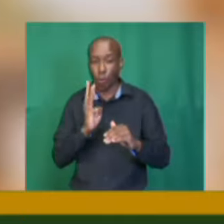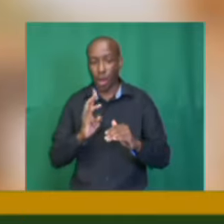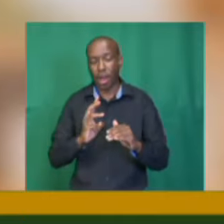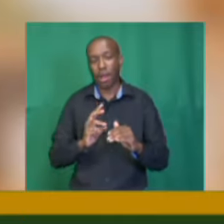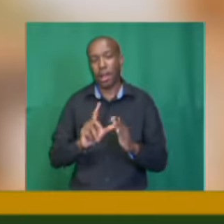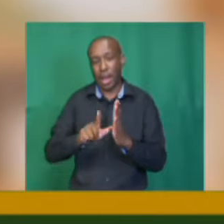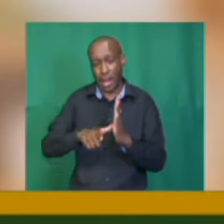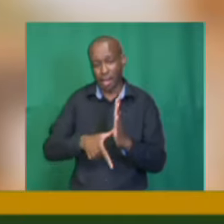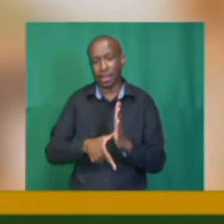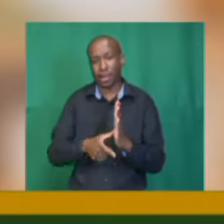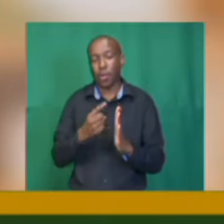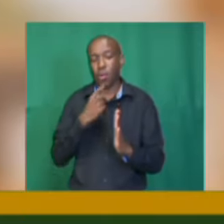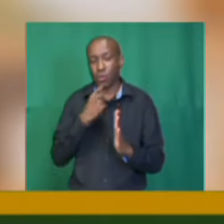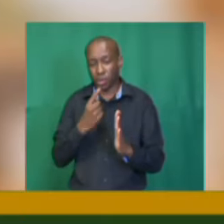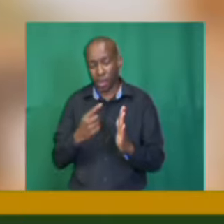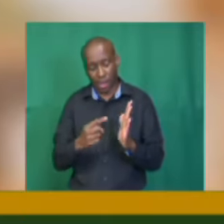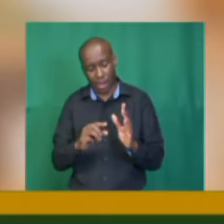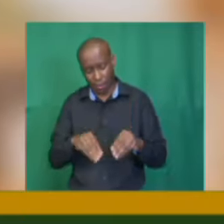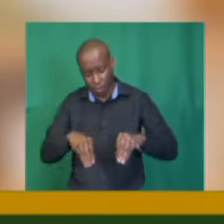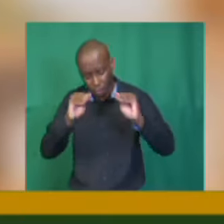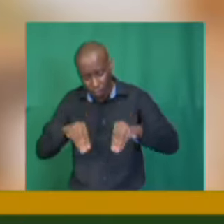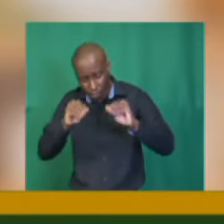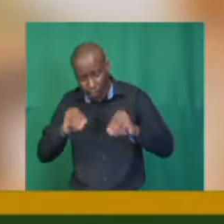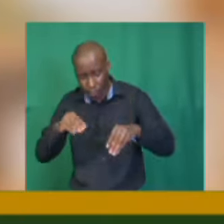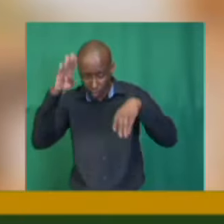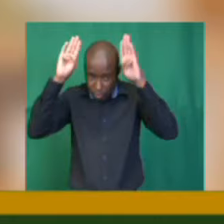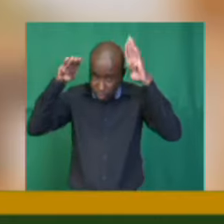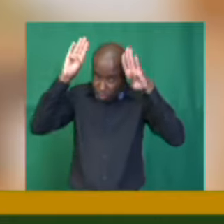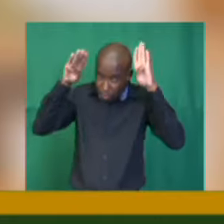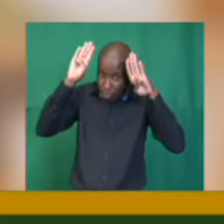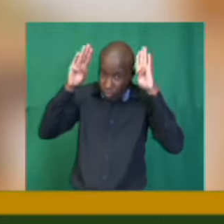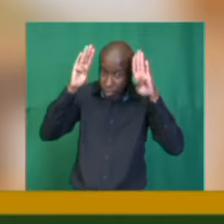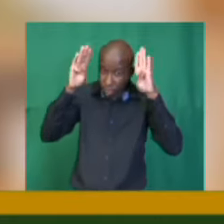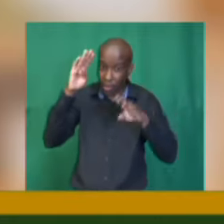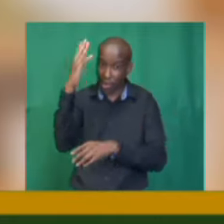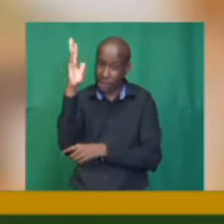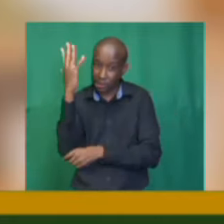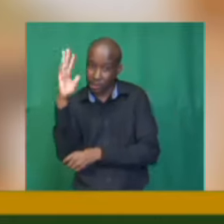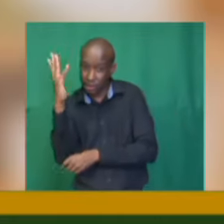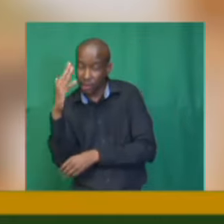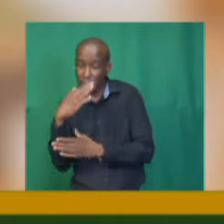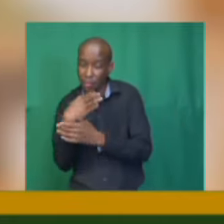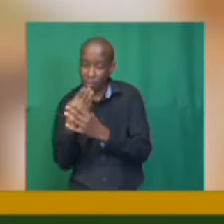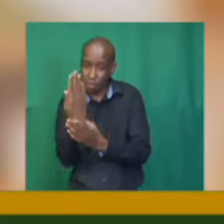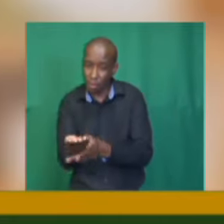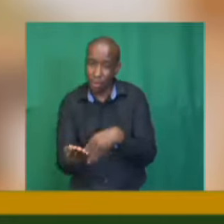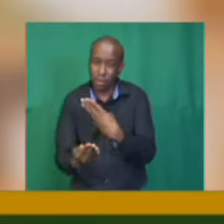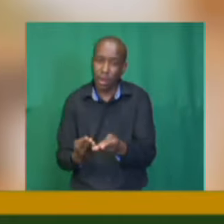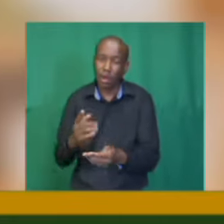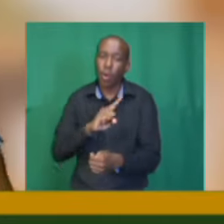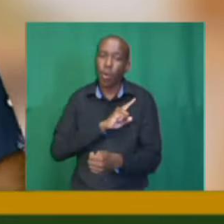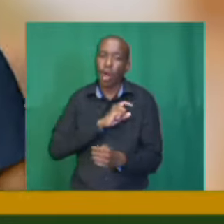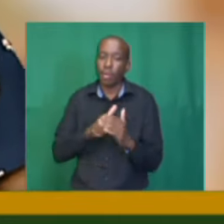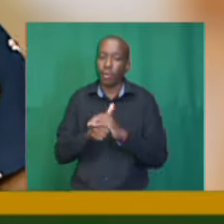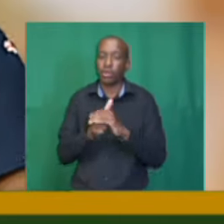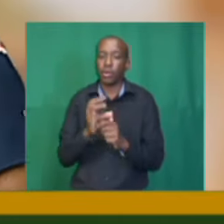the symbolism of the colt, the garments, as well as the branches which were laid on the